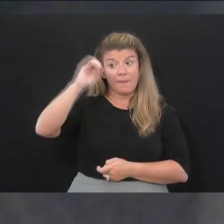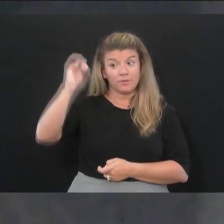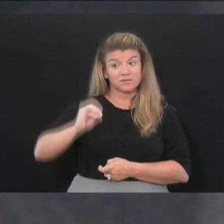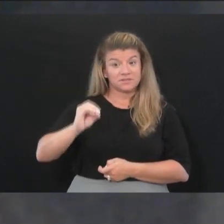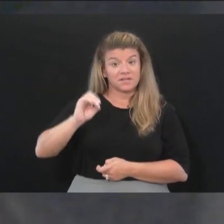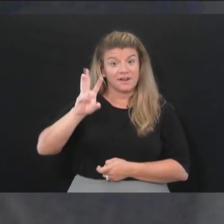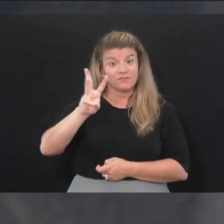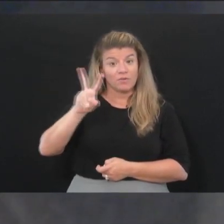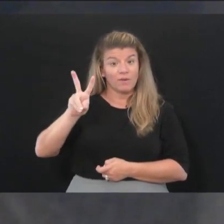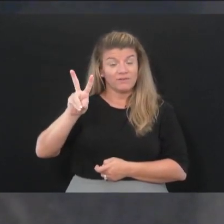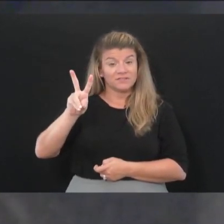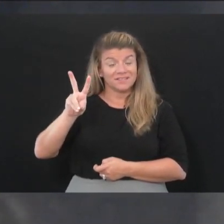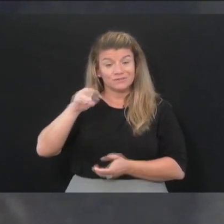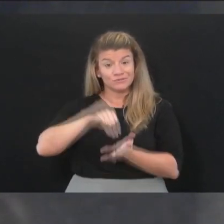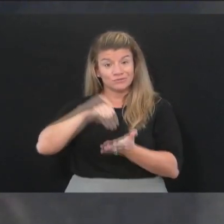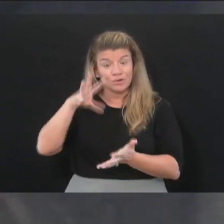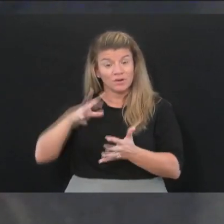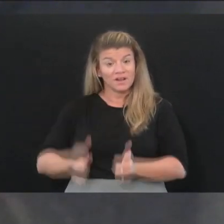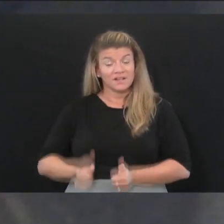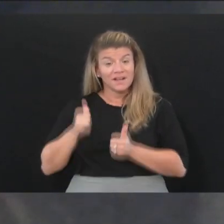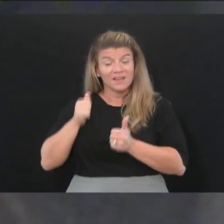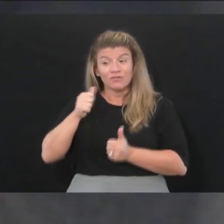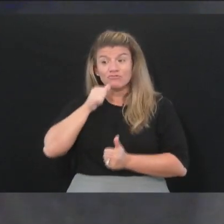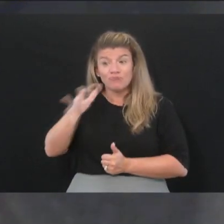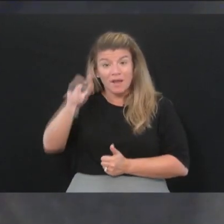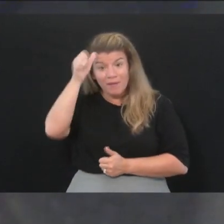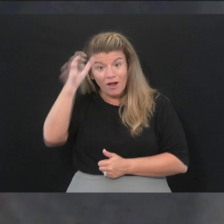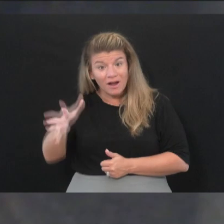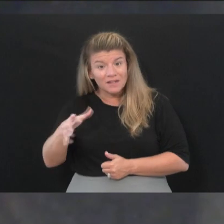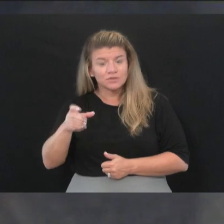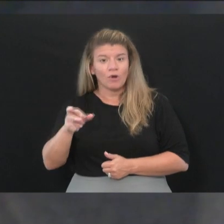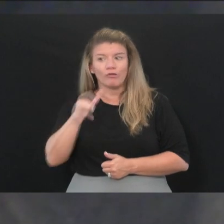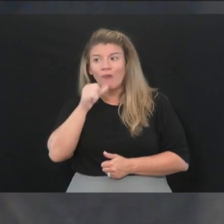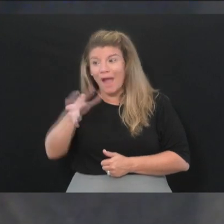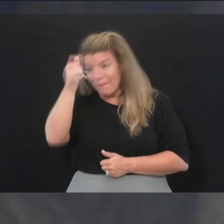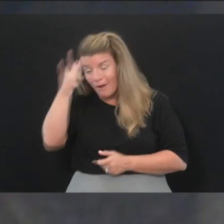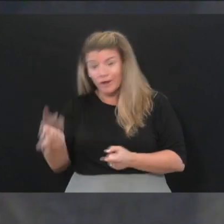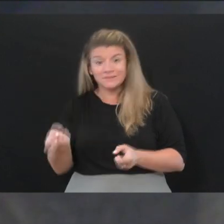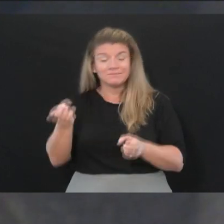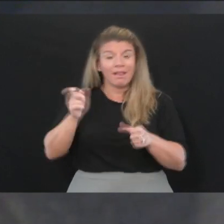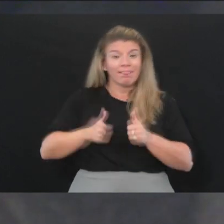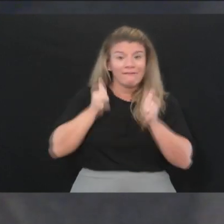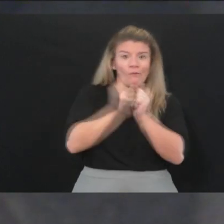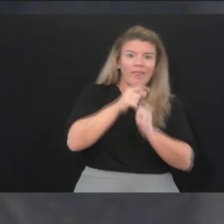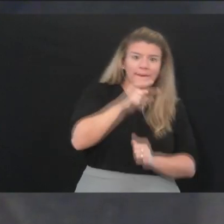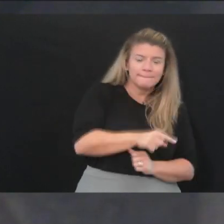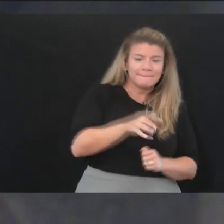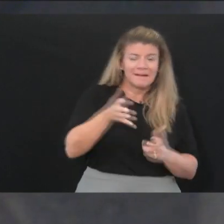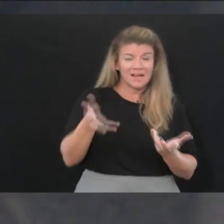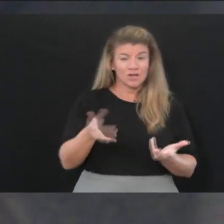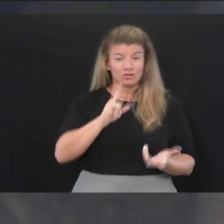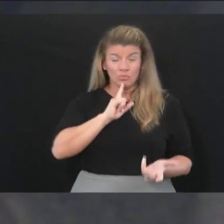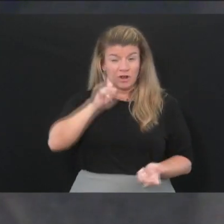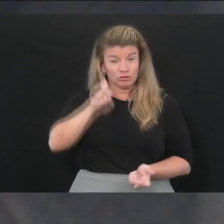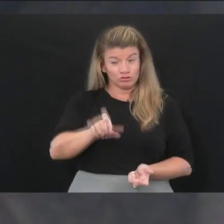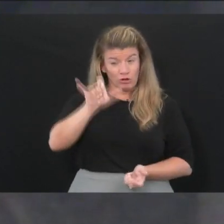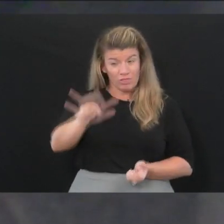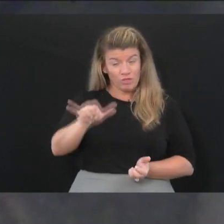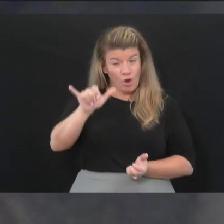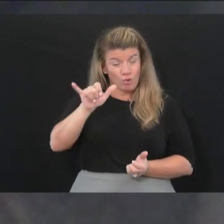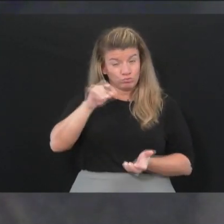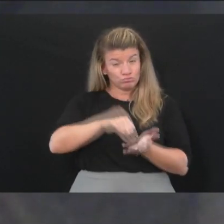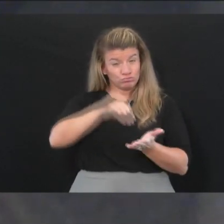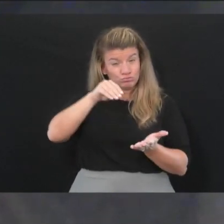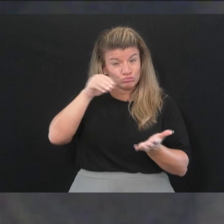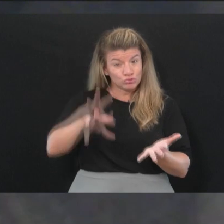their grandparents, or their grandparents live with them. Should these students be considering going